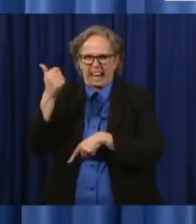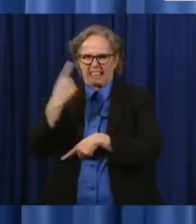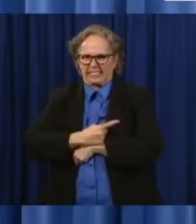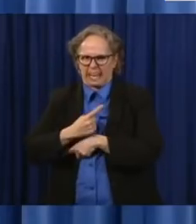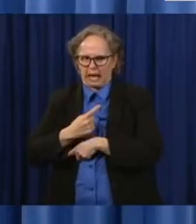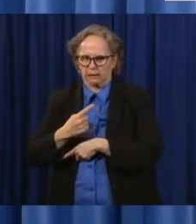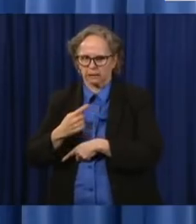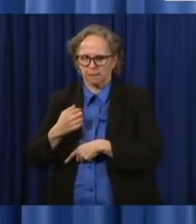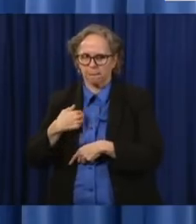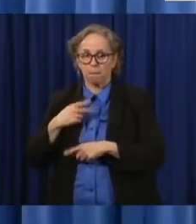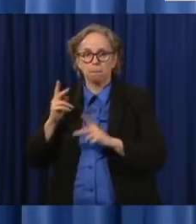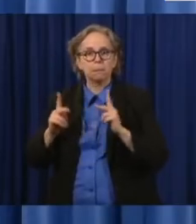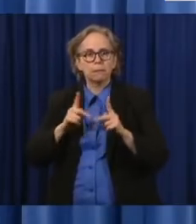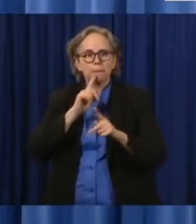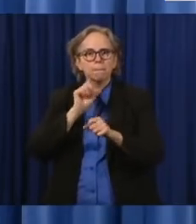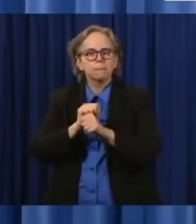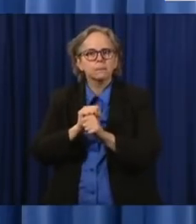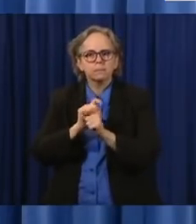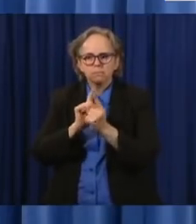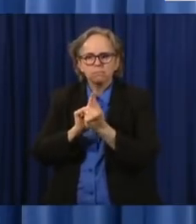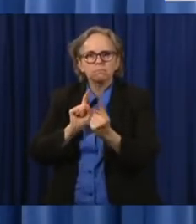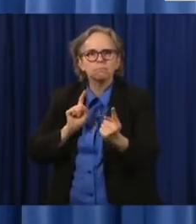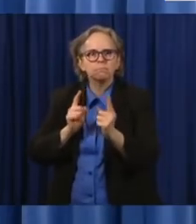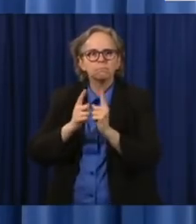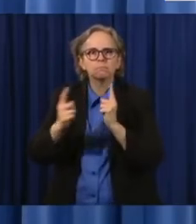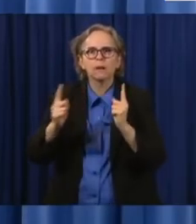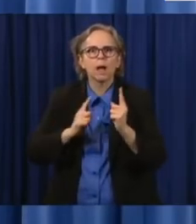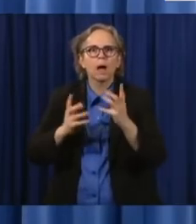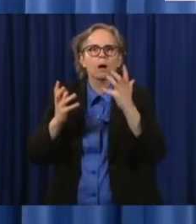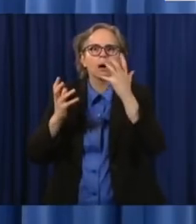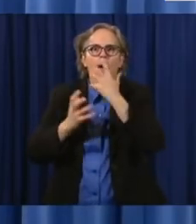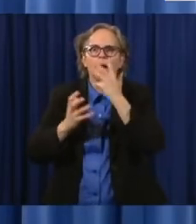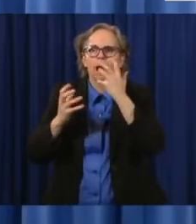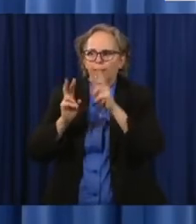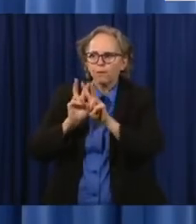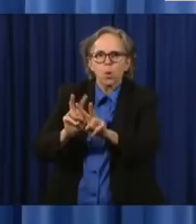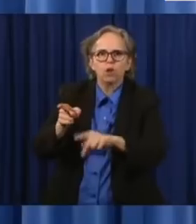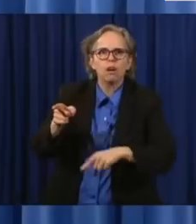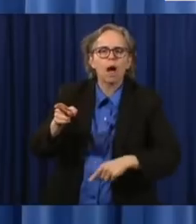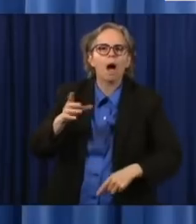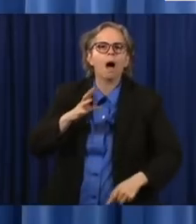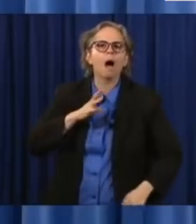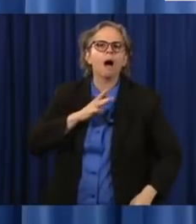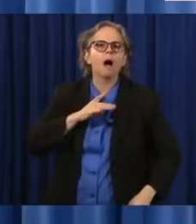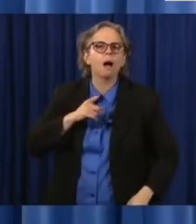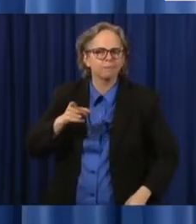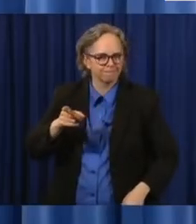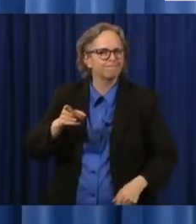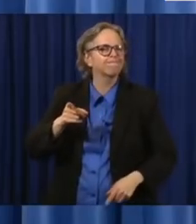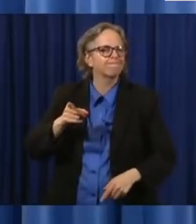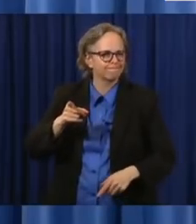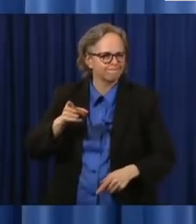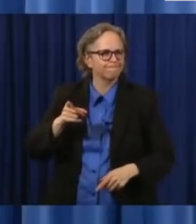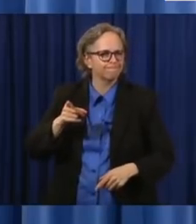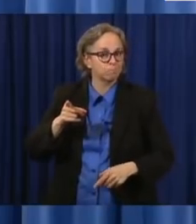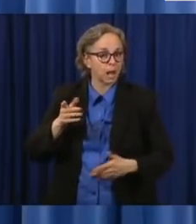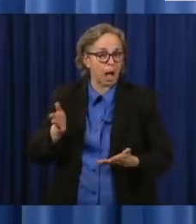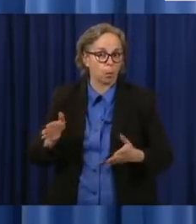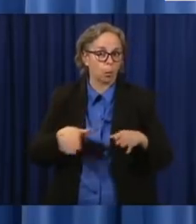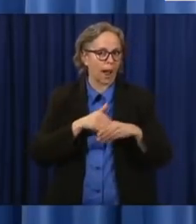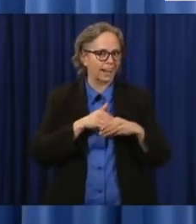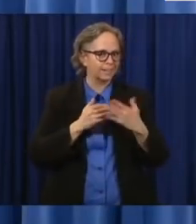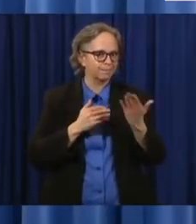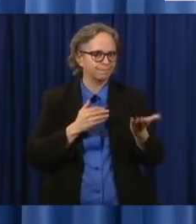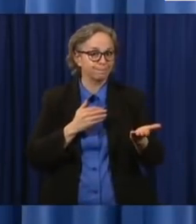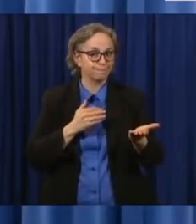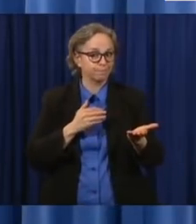were practicing that social distancing. We're doing a phenomenal job. But they are not covered by any order that we have issued. What was